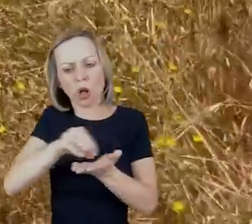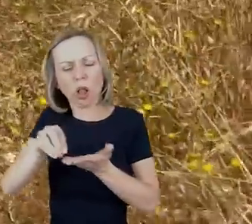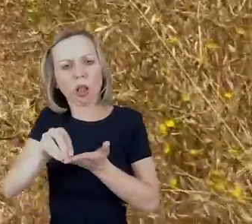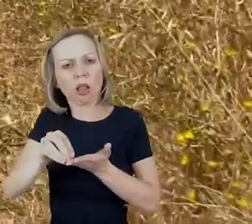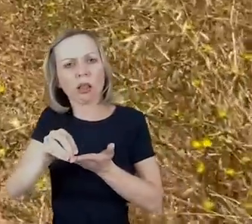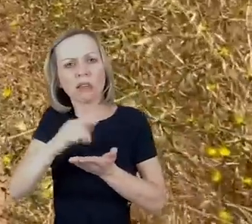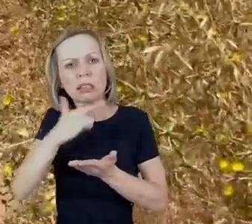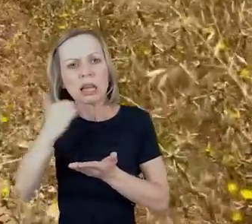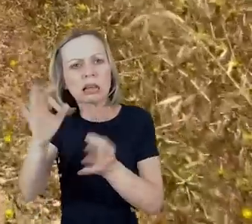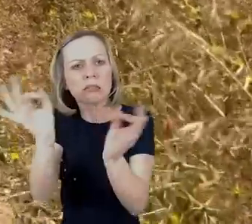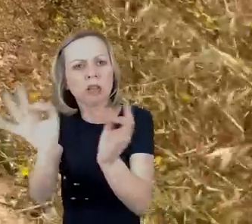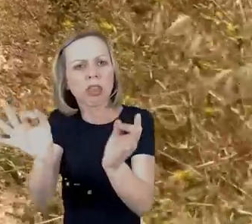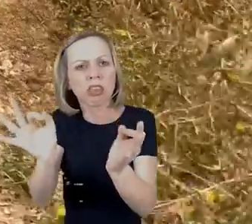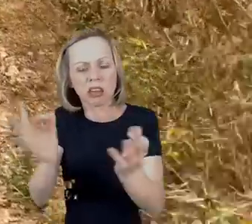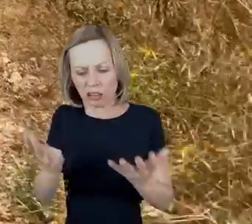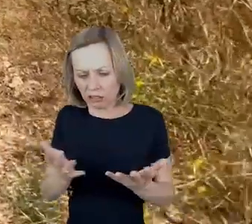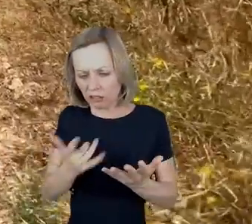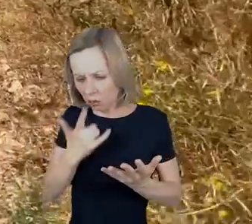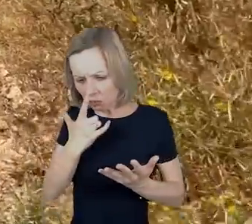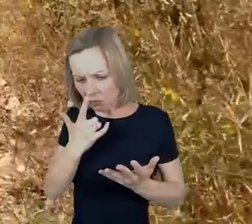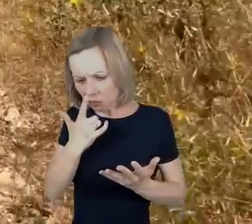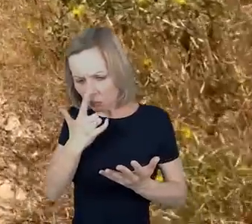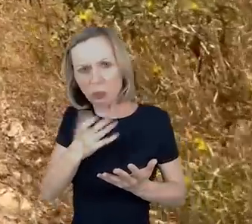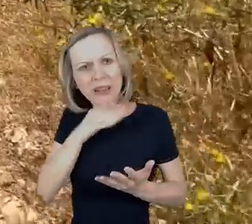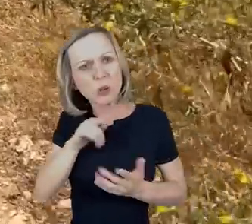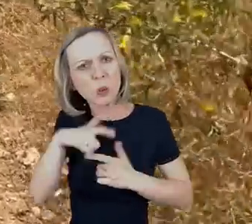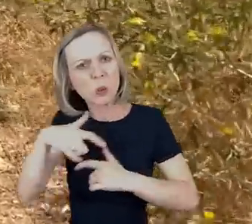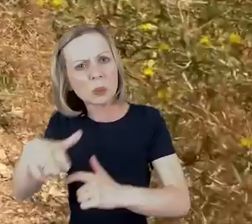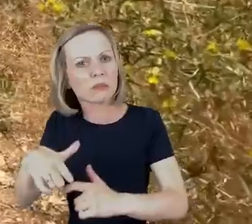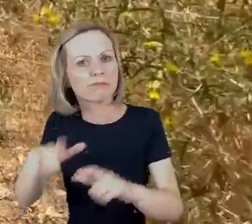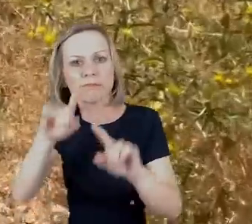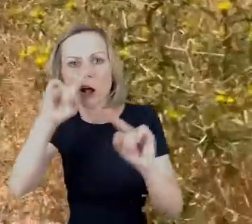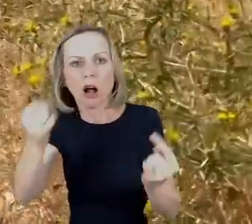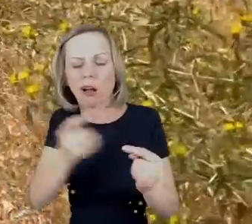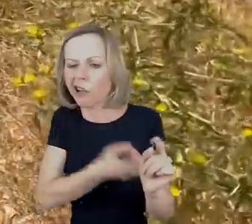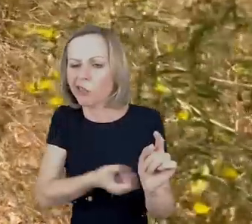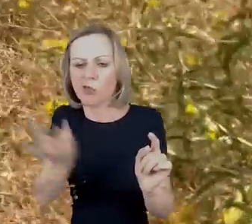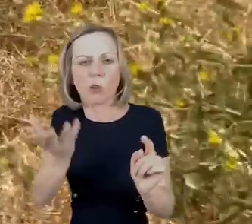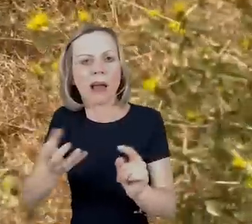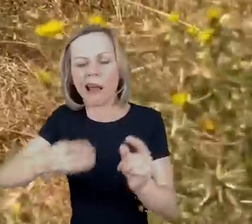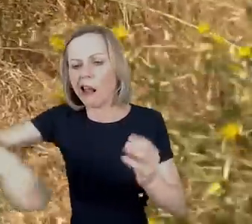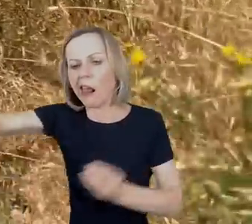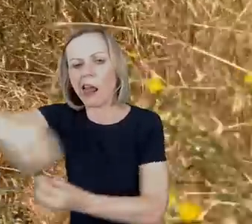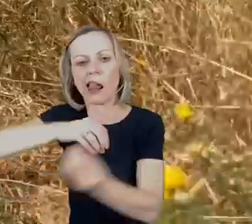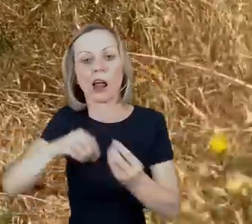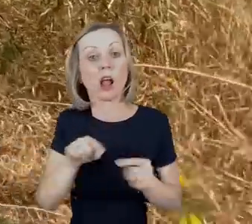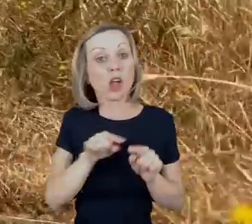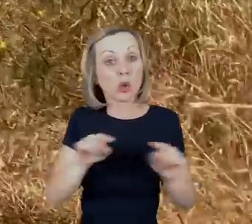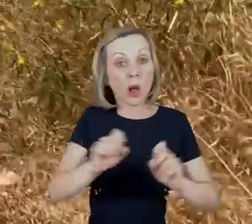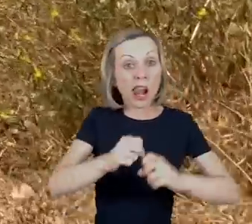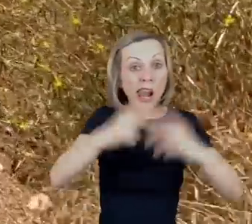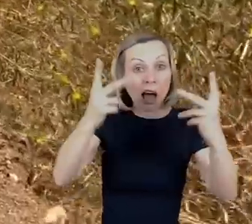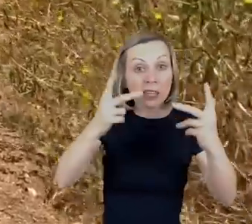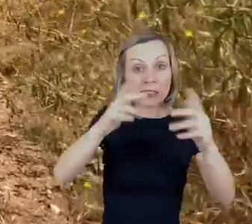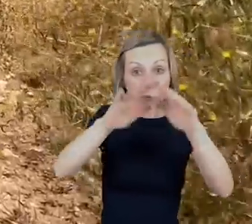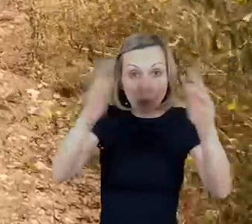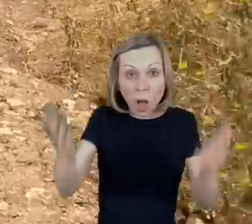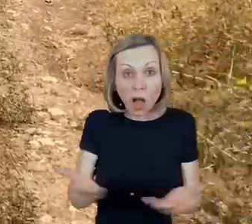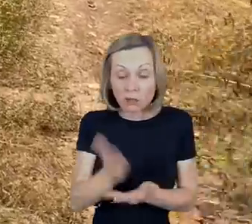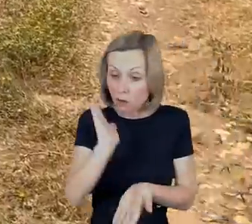how can it be restored? It is no longer good for anything, but must be thrown and trampled underfoot.